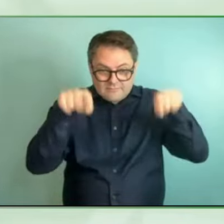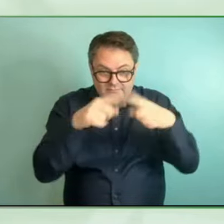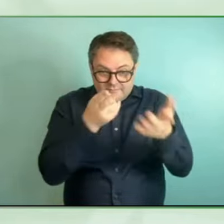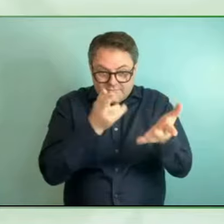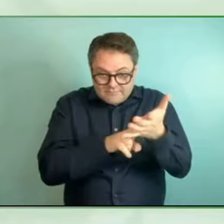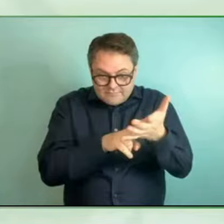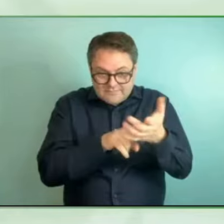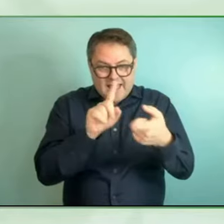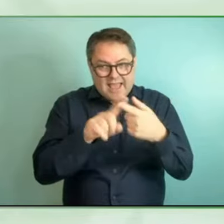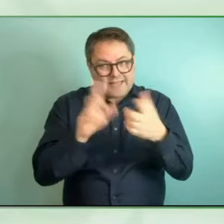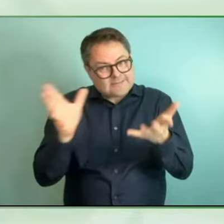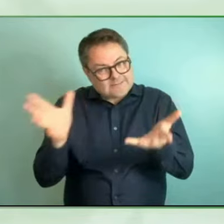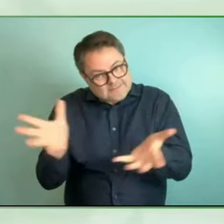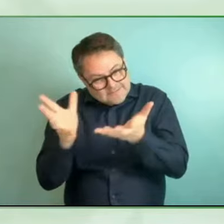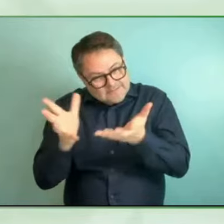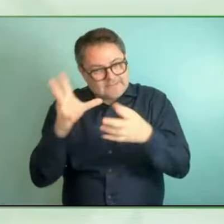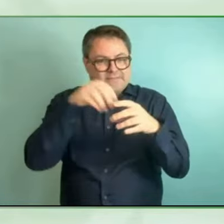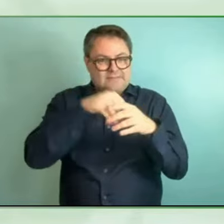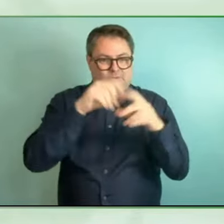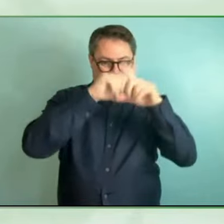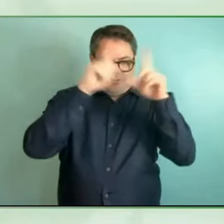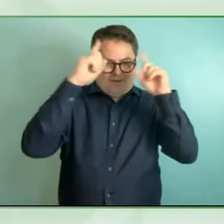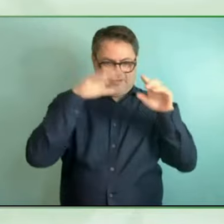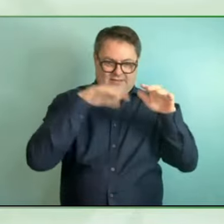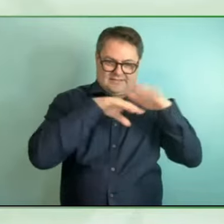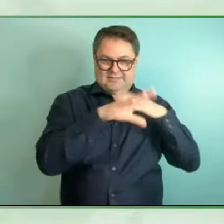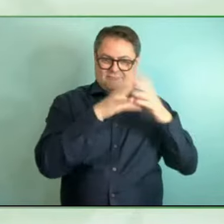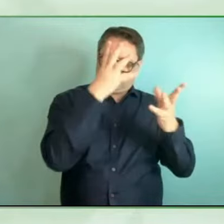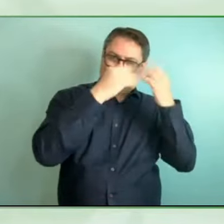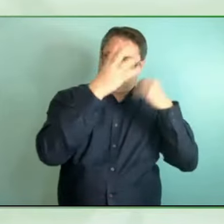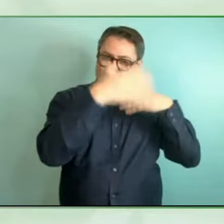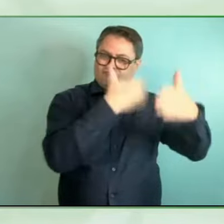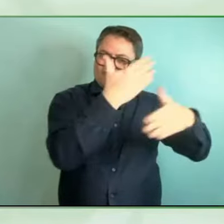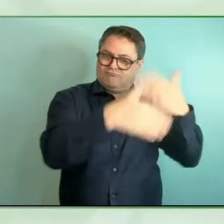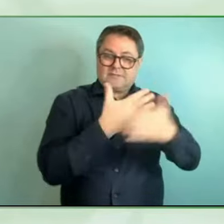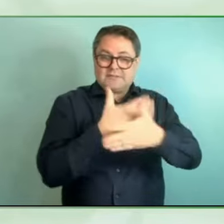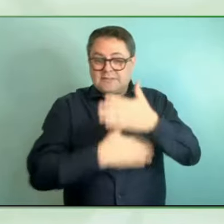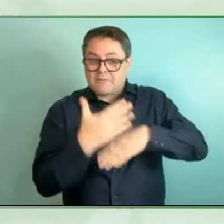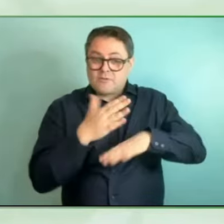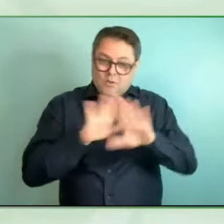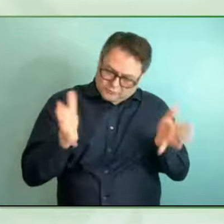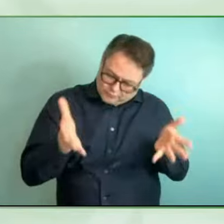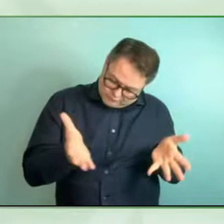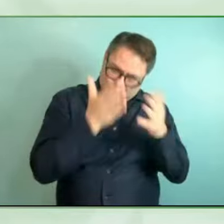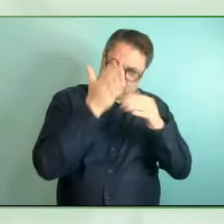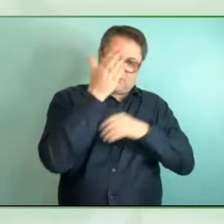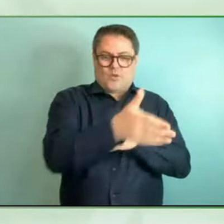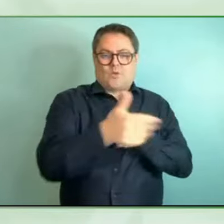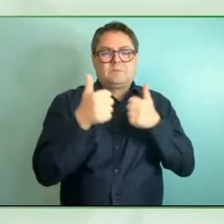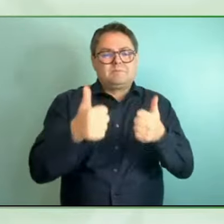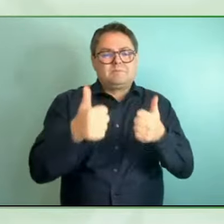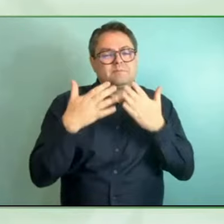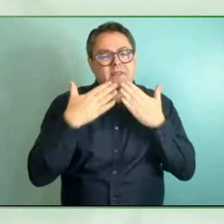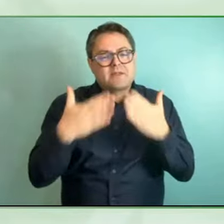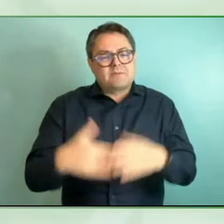encourage everyone to really go to university with or without disability. Thank you very much. Thank you, Sabine.